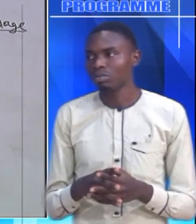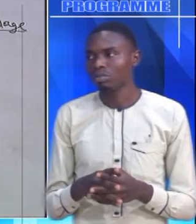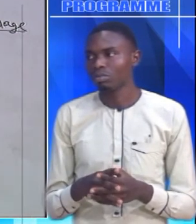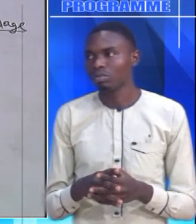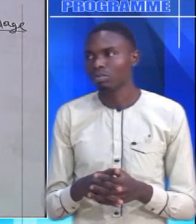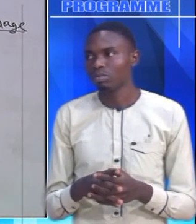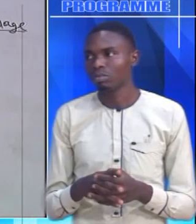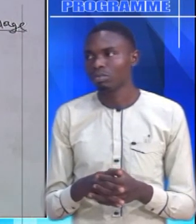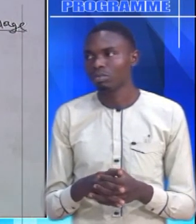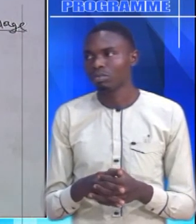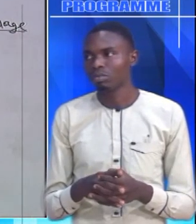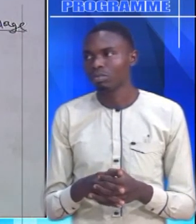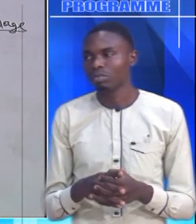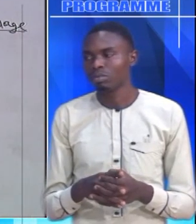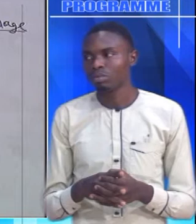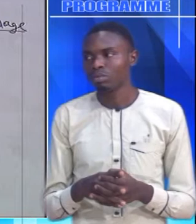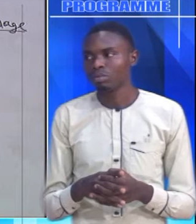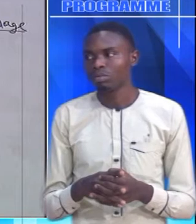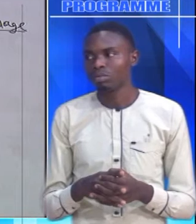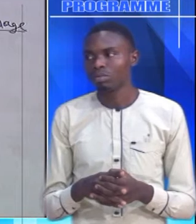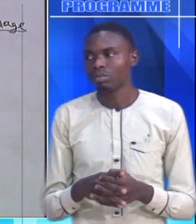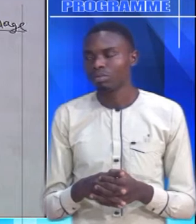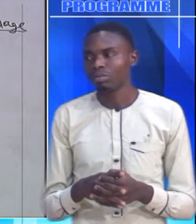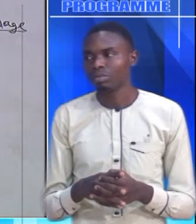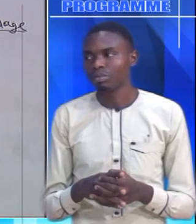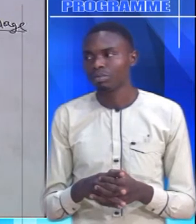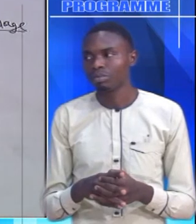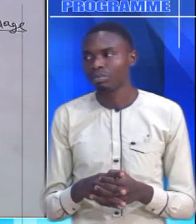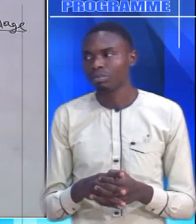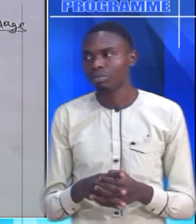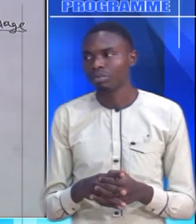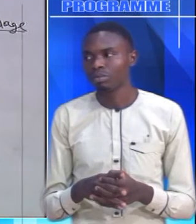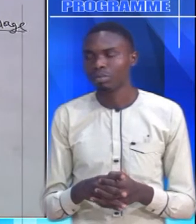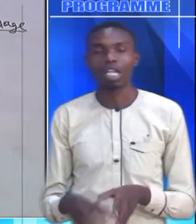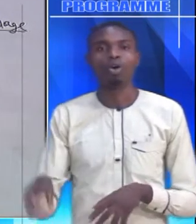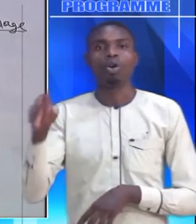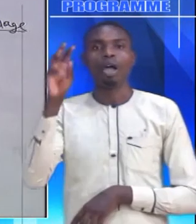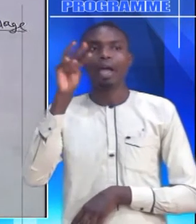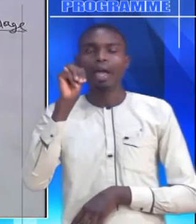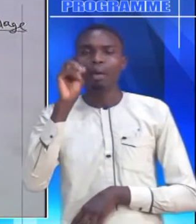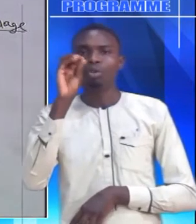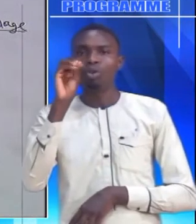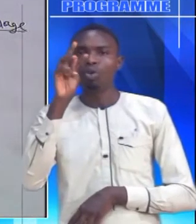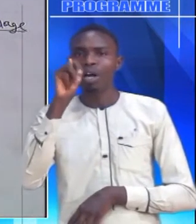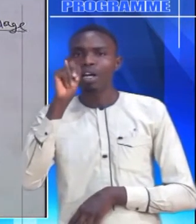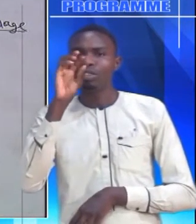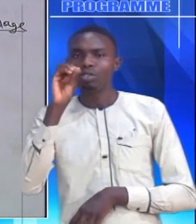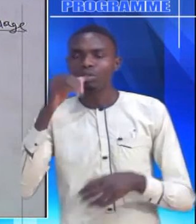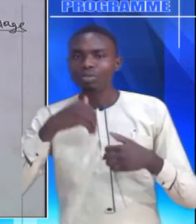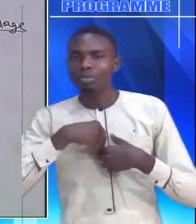total number of vowels we have? Yes, 20 vowel sounds.